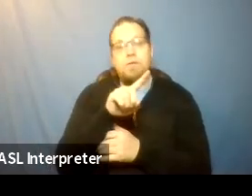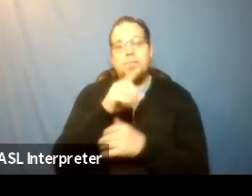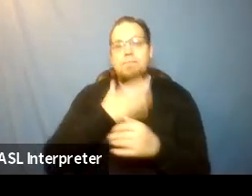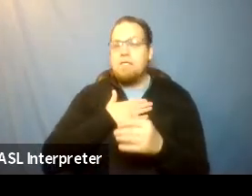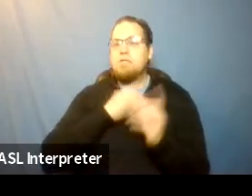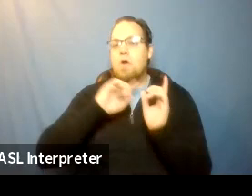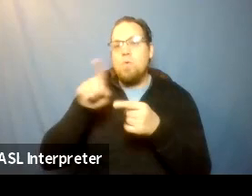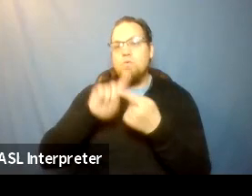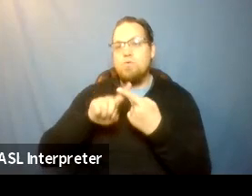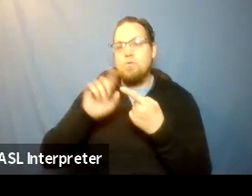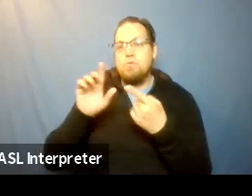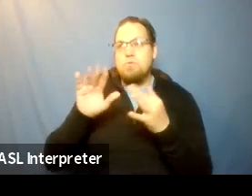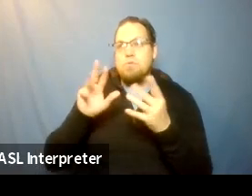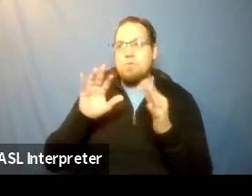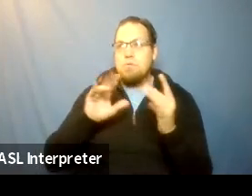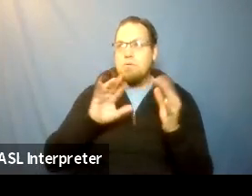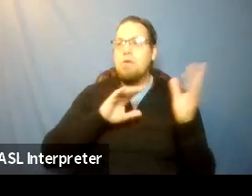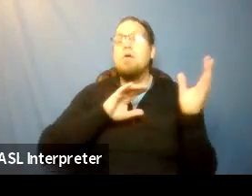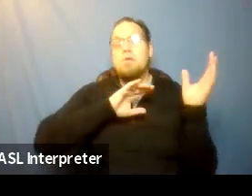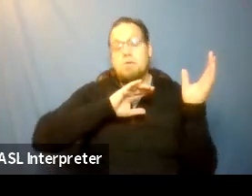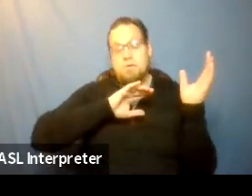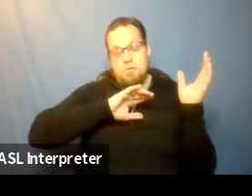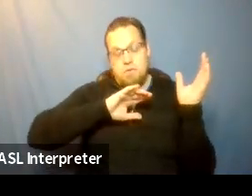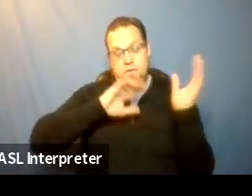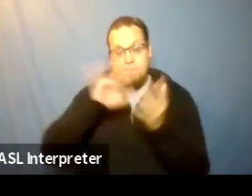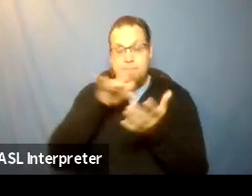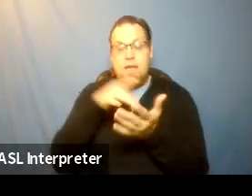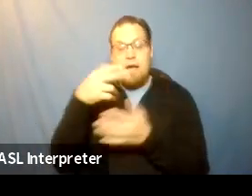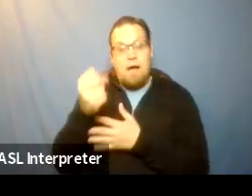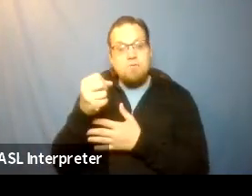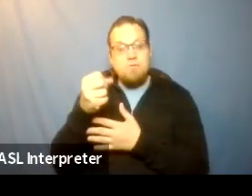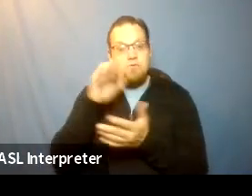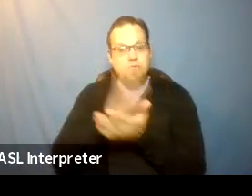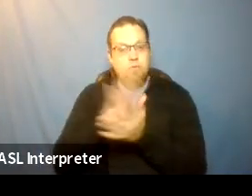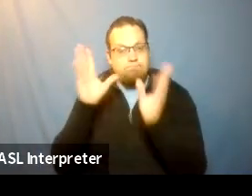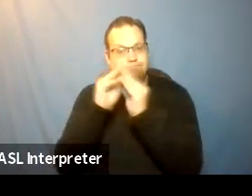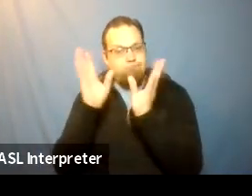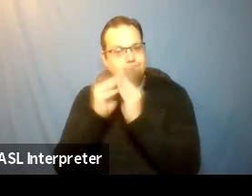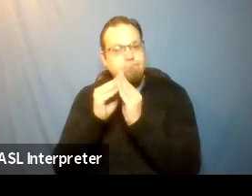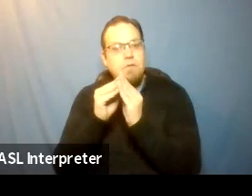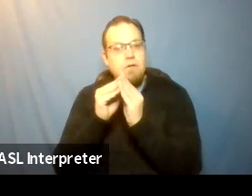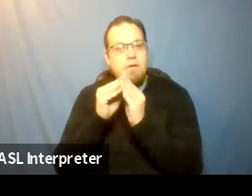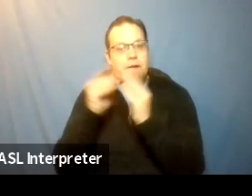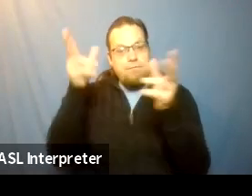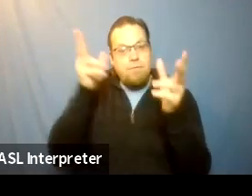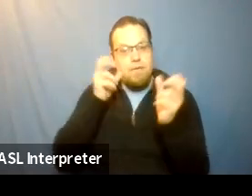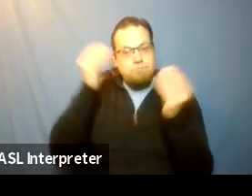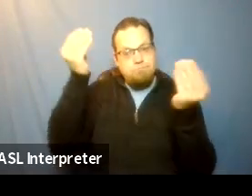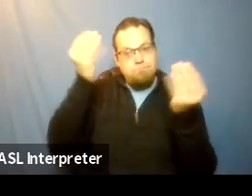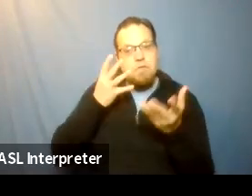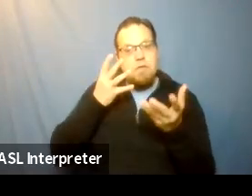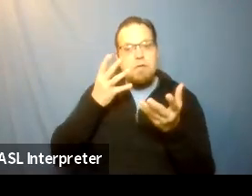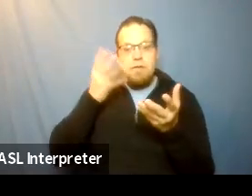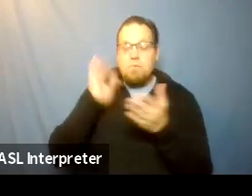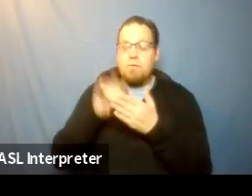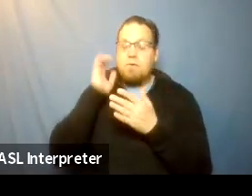to your, not go to, but tune into your middle school and high school events. That's really going to give you some of the real detailed information that you